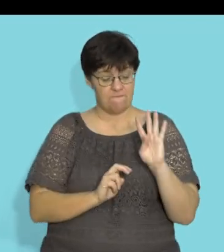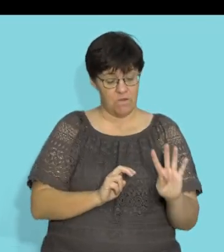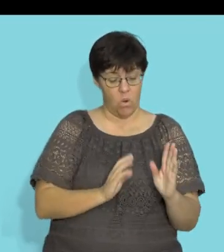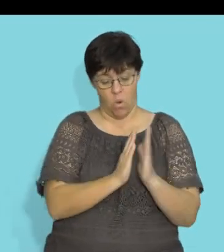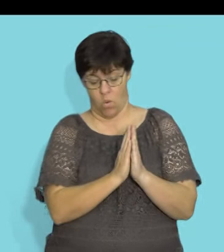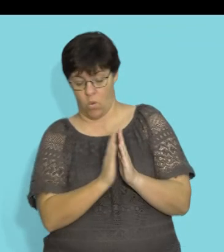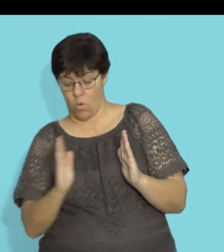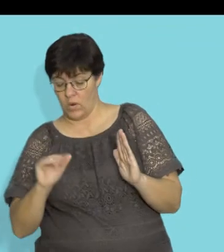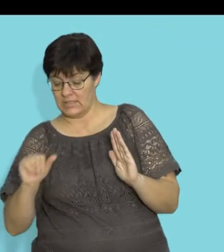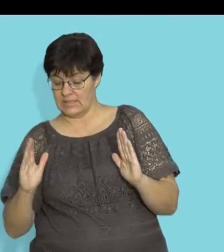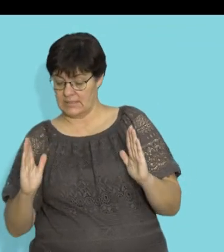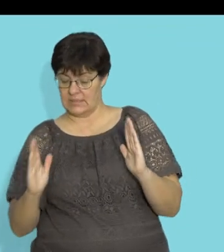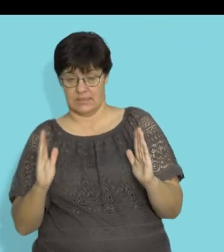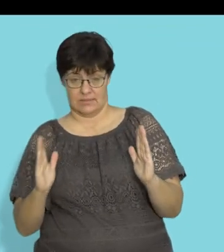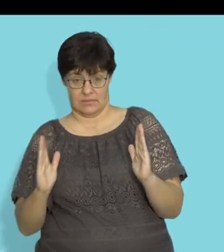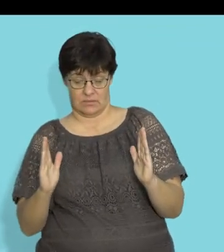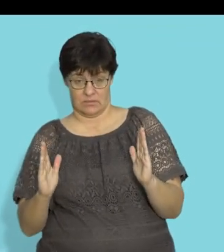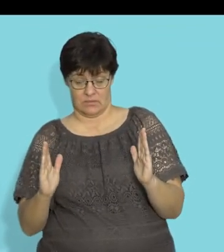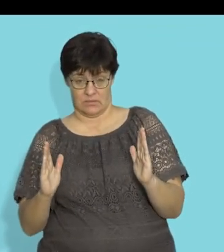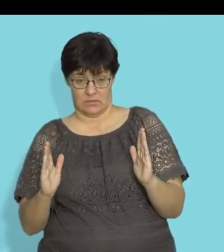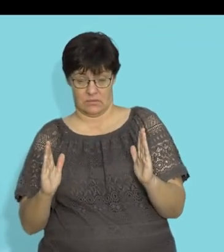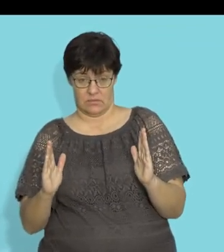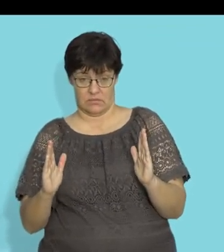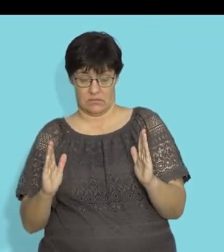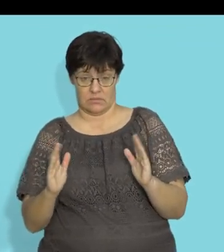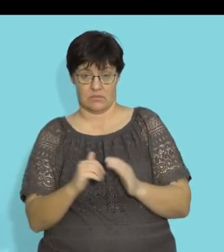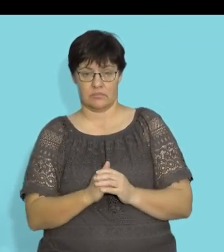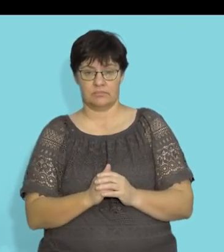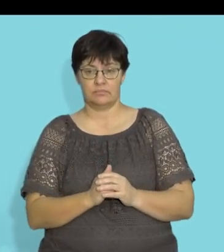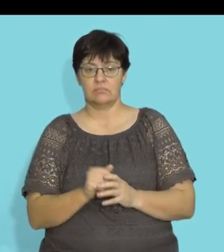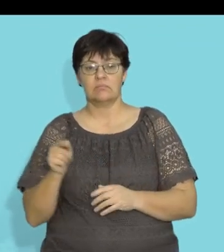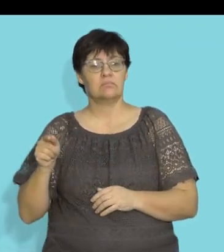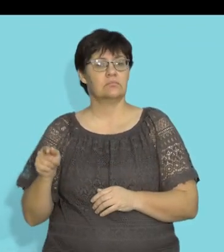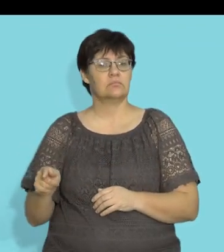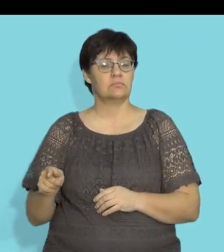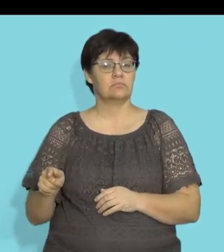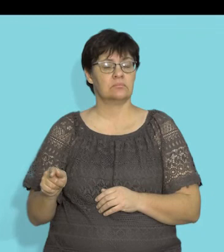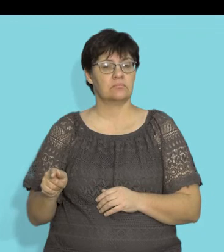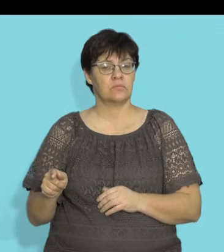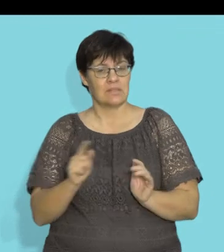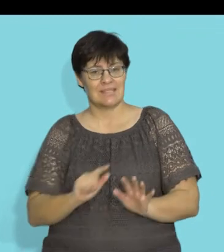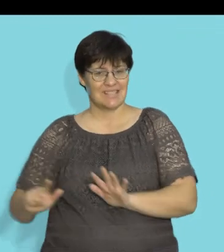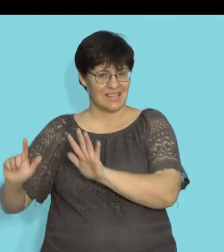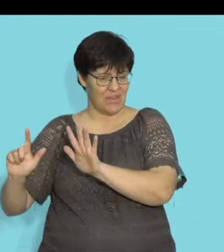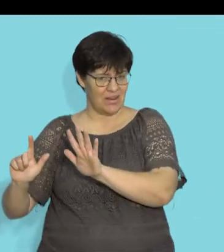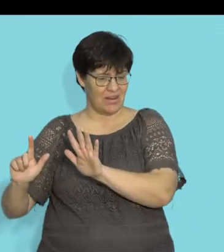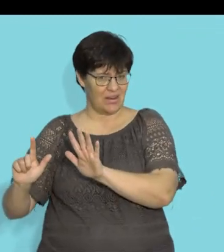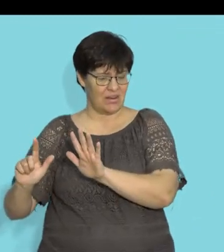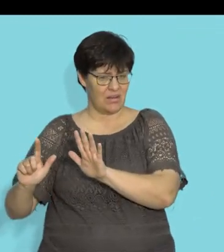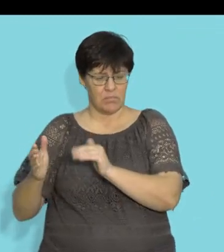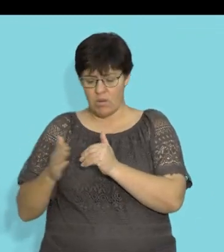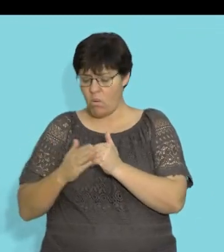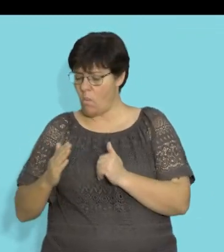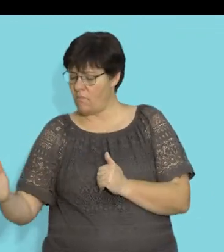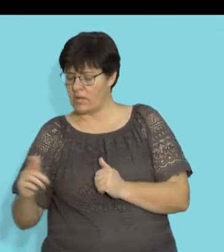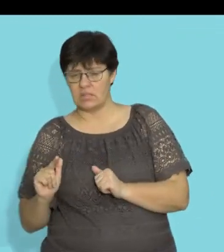convergent, m has to be between 4 and 6. So if I go back to C, I know